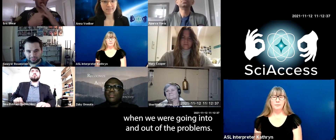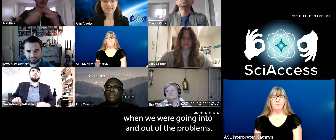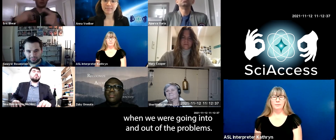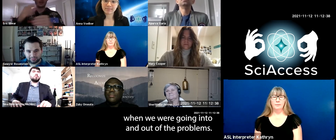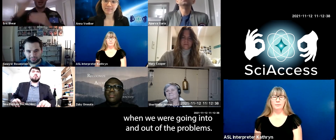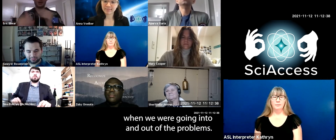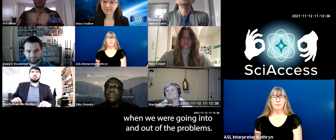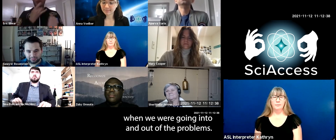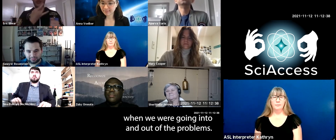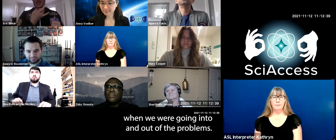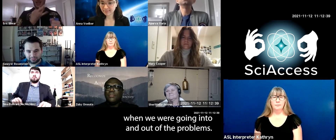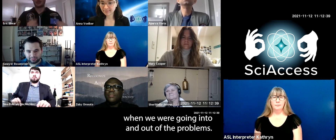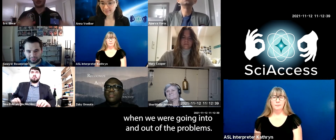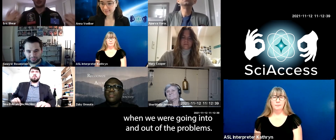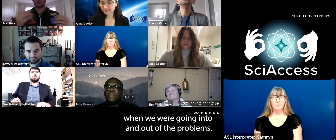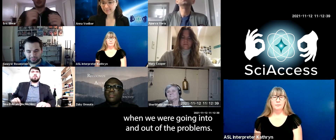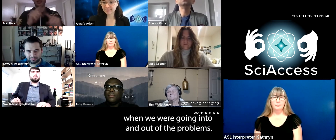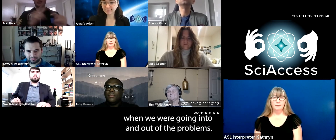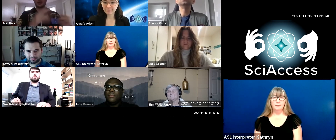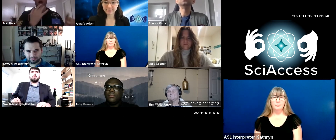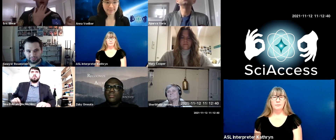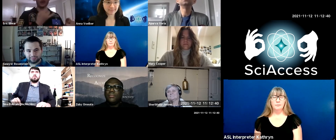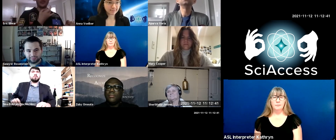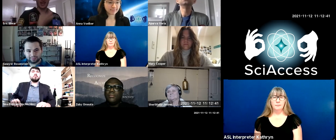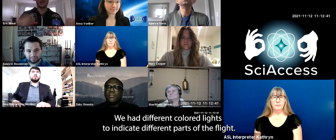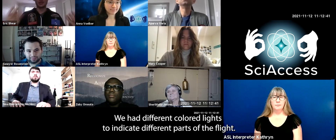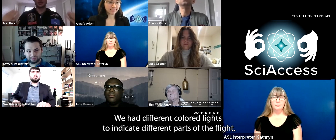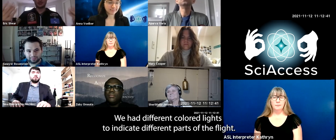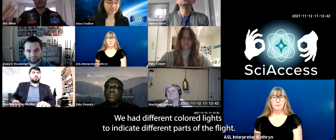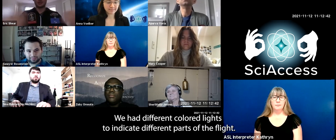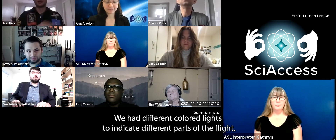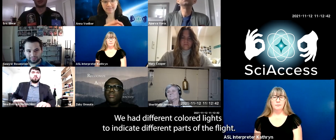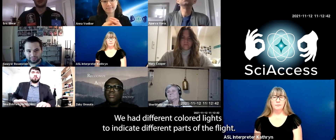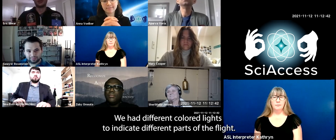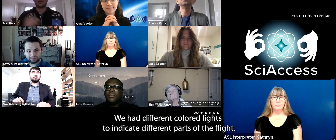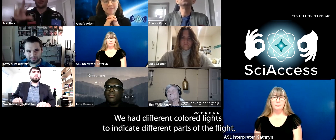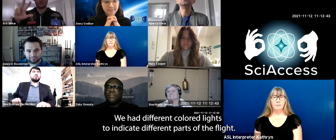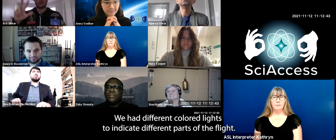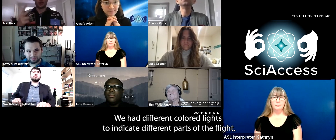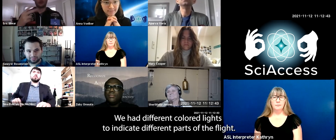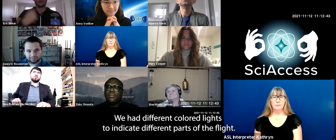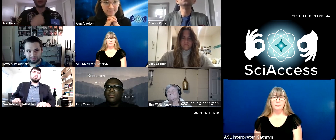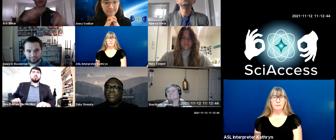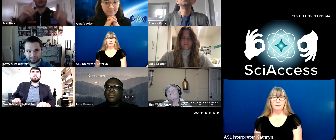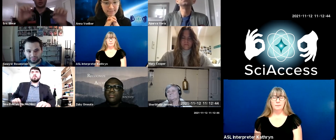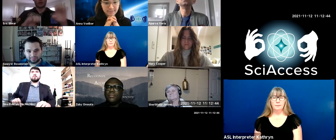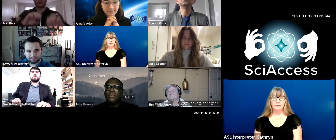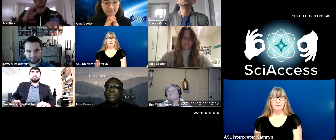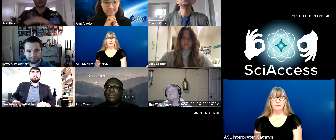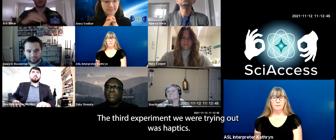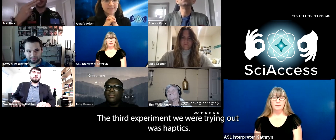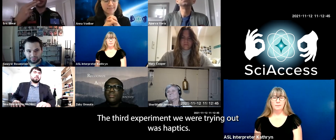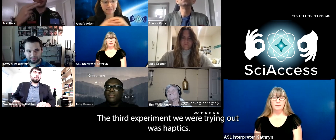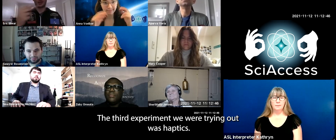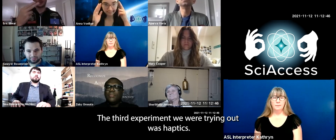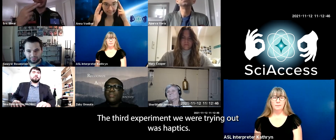lights when we were going into and out of the parabolas. We had different color lights to indicate different parts of the flight.